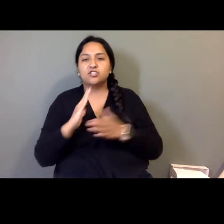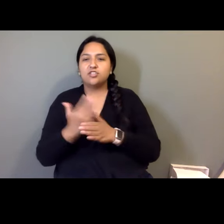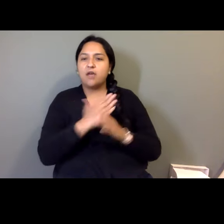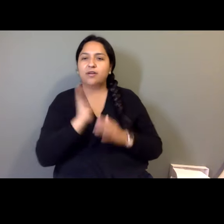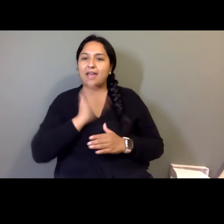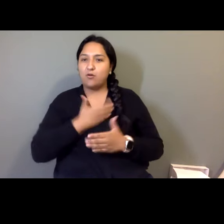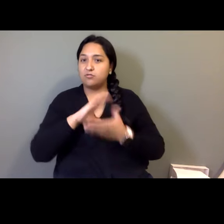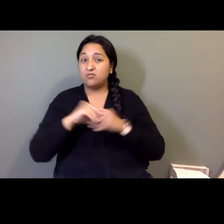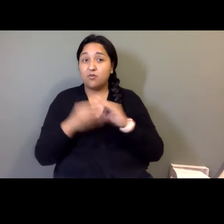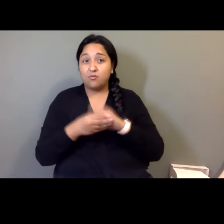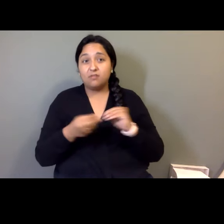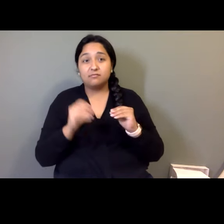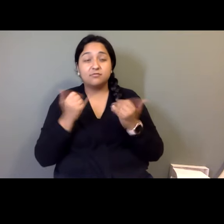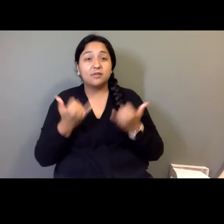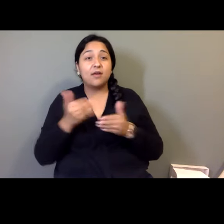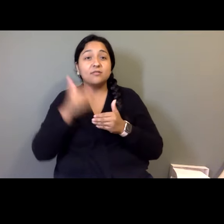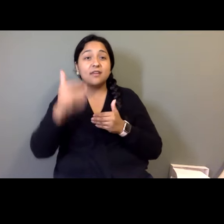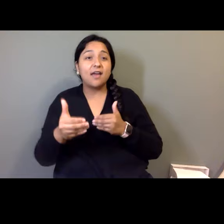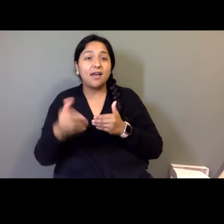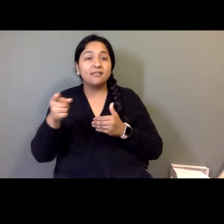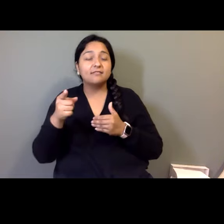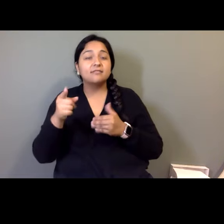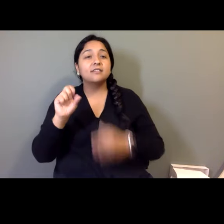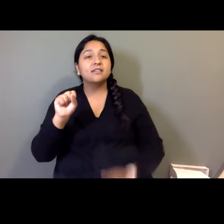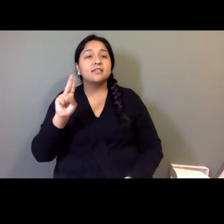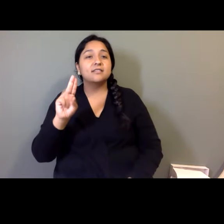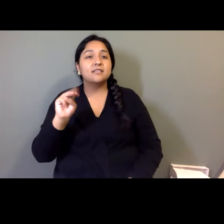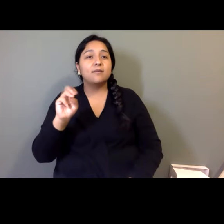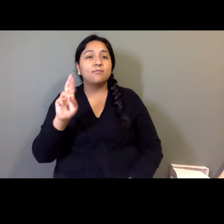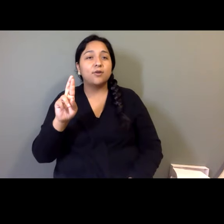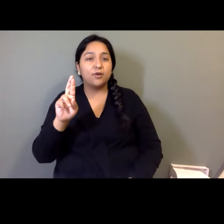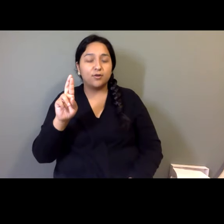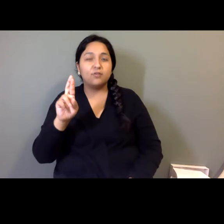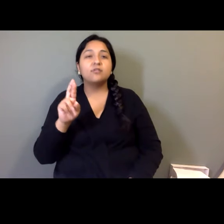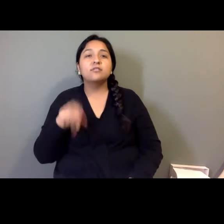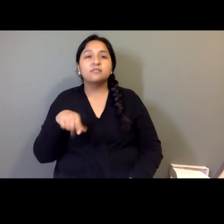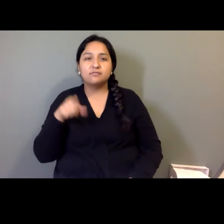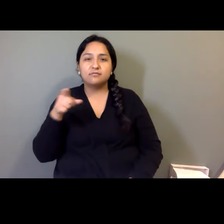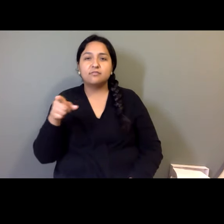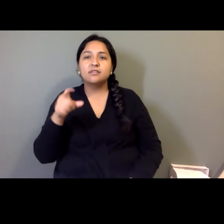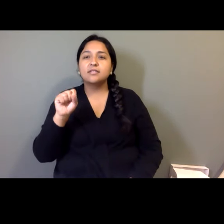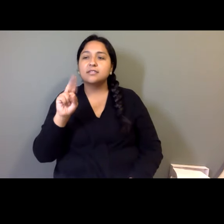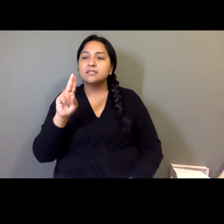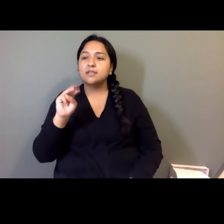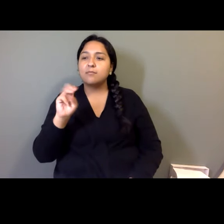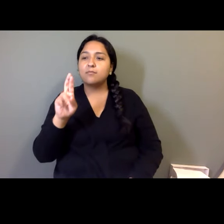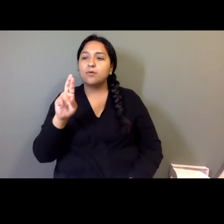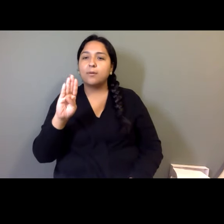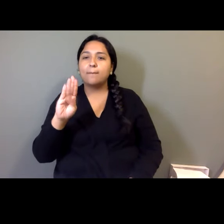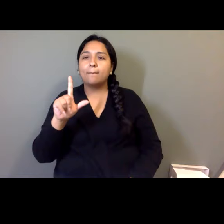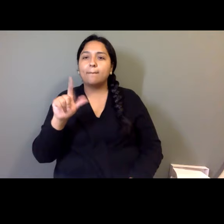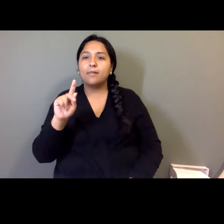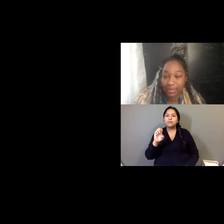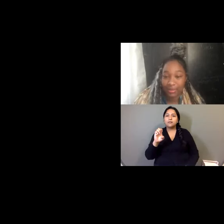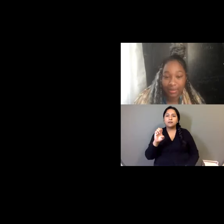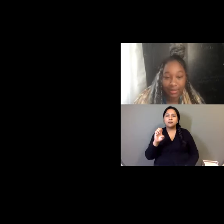next we're going to hear from Summer, who's talking about a little bit around that too. Summer Blake, who we're going to, can I